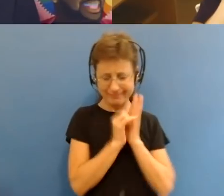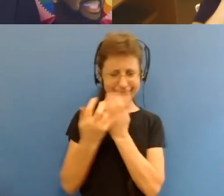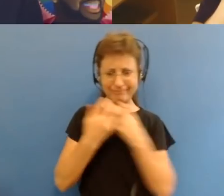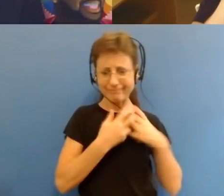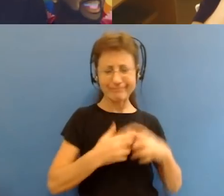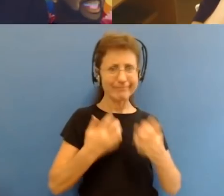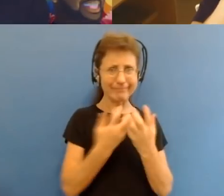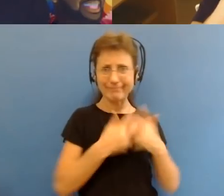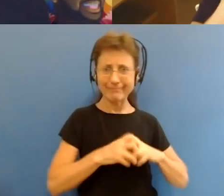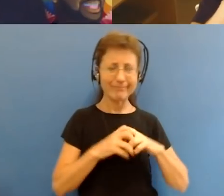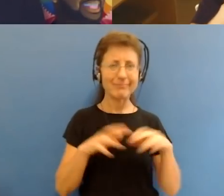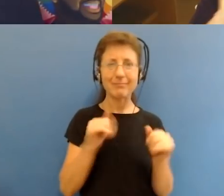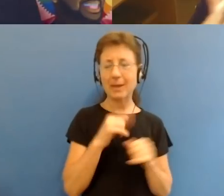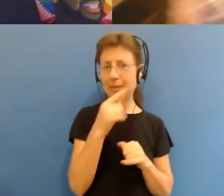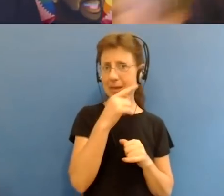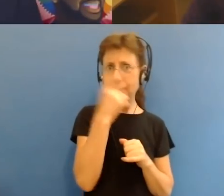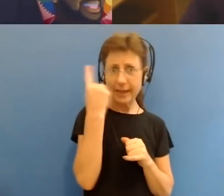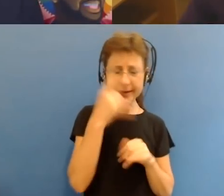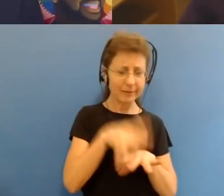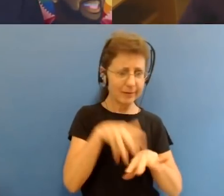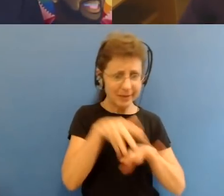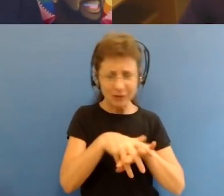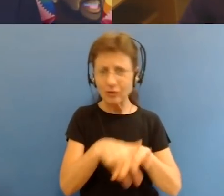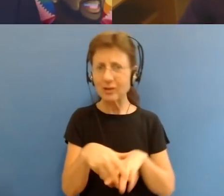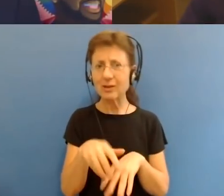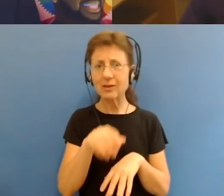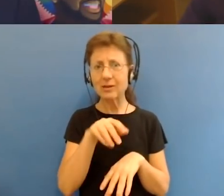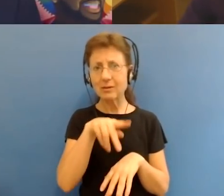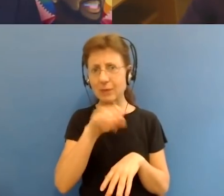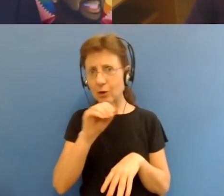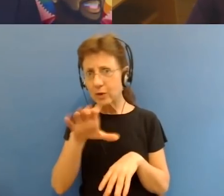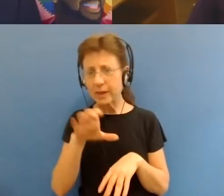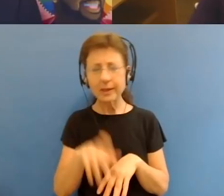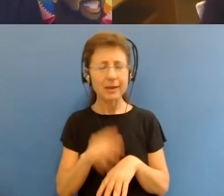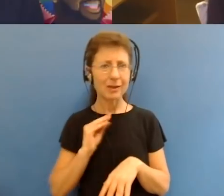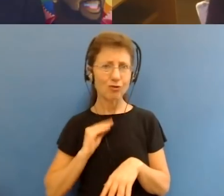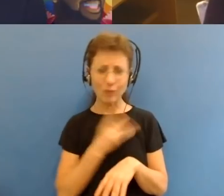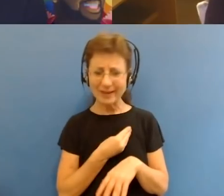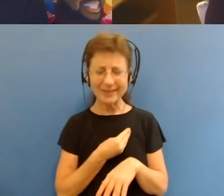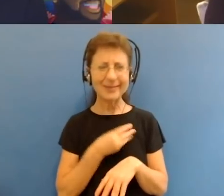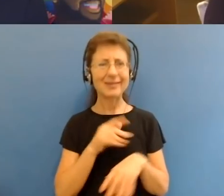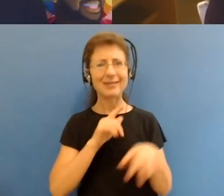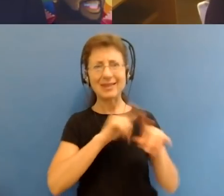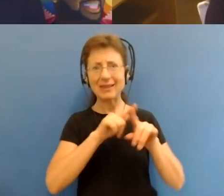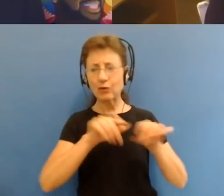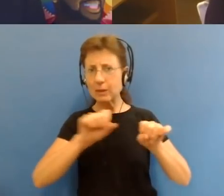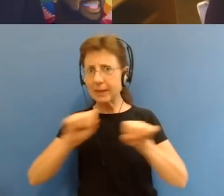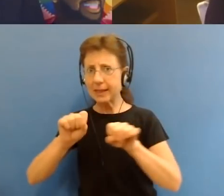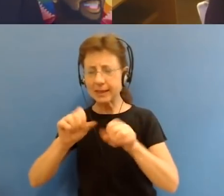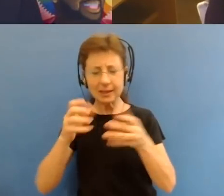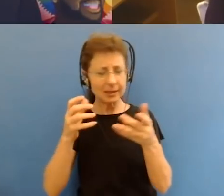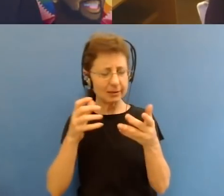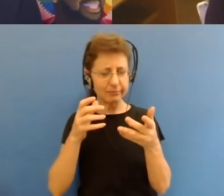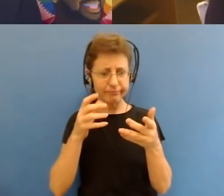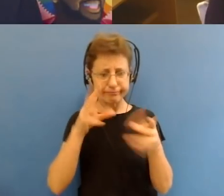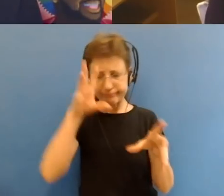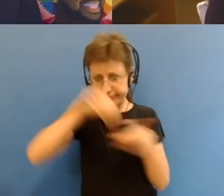Black, Indigenous, people of color, trans, you know, different abilities and so forth.